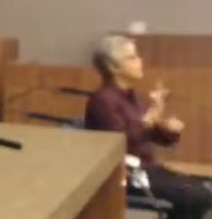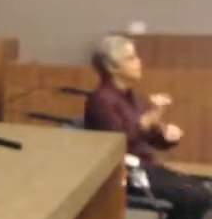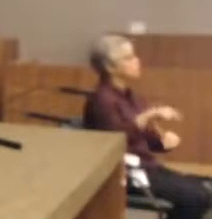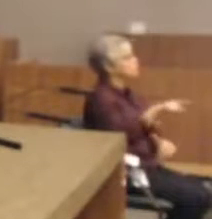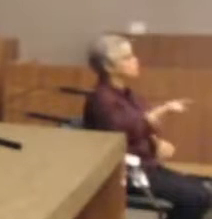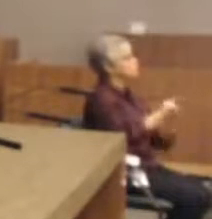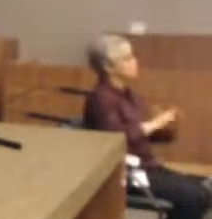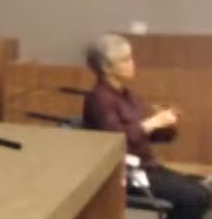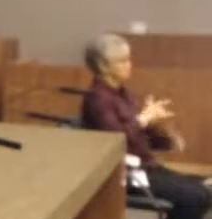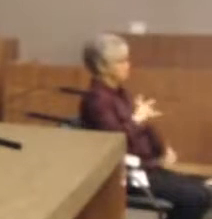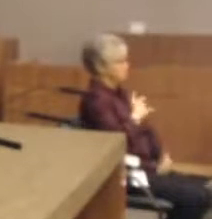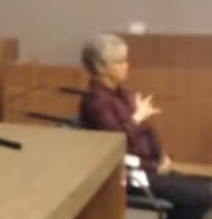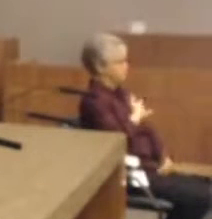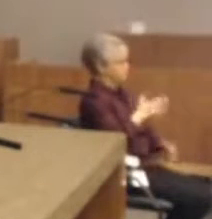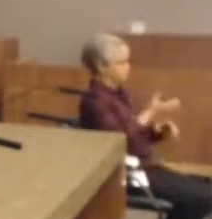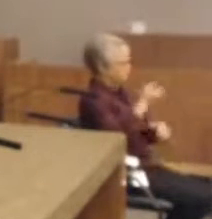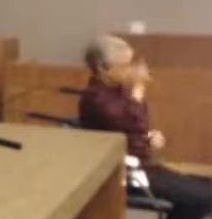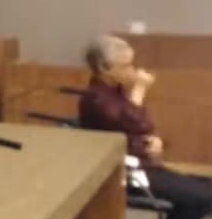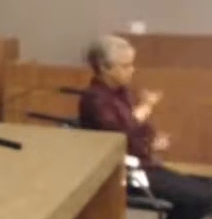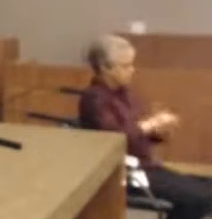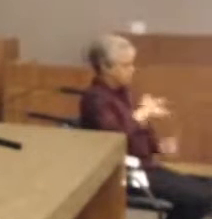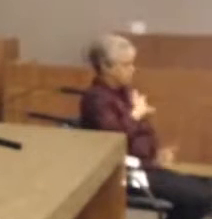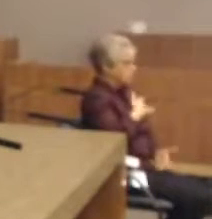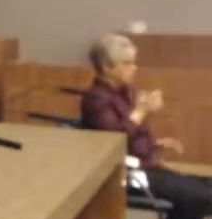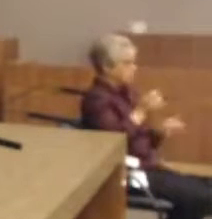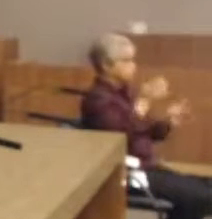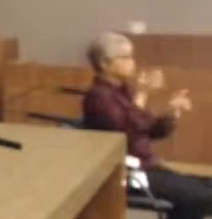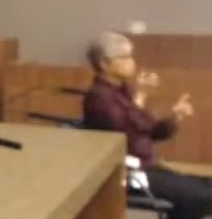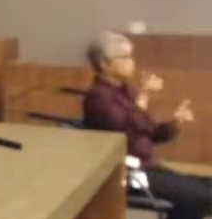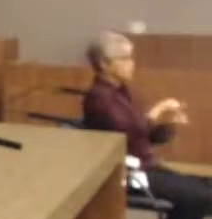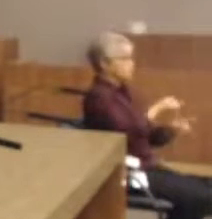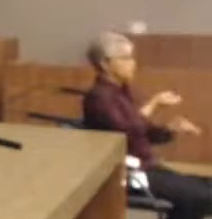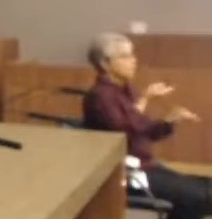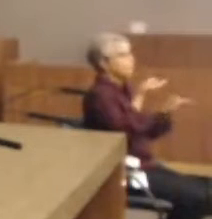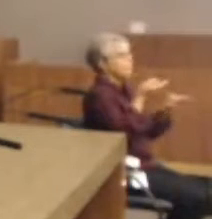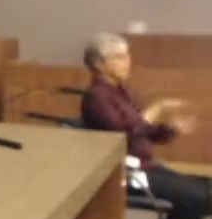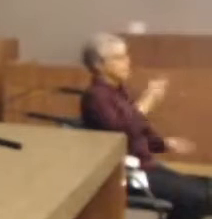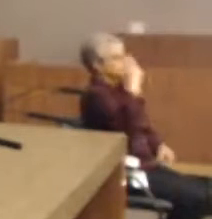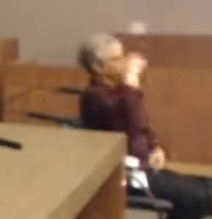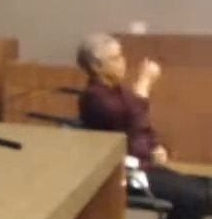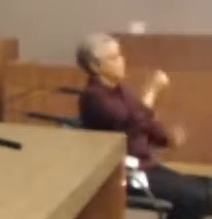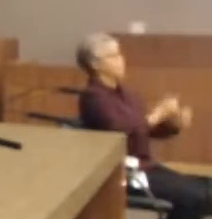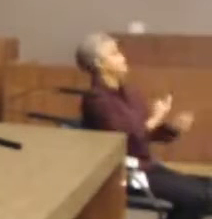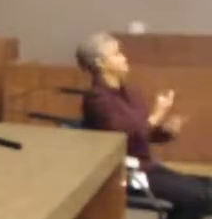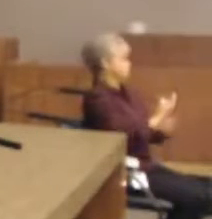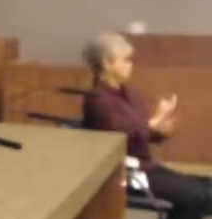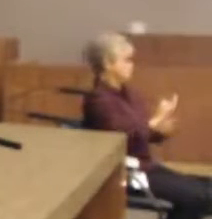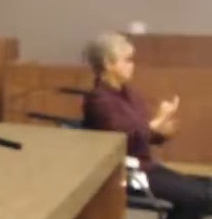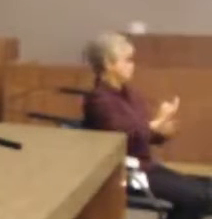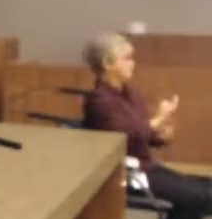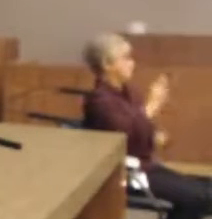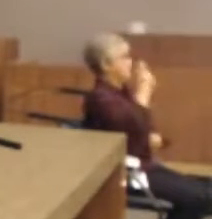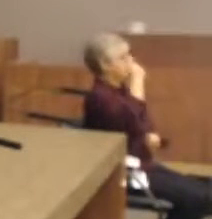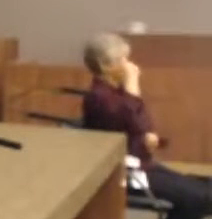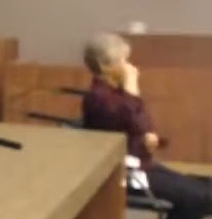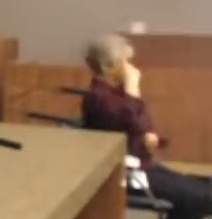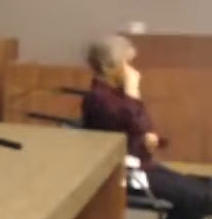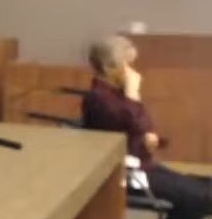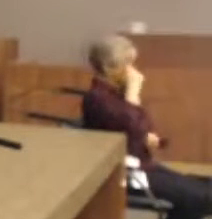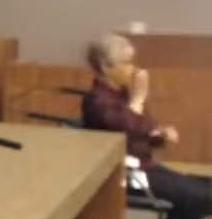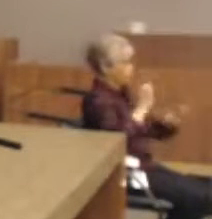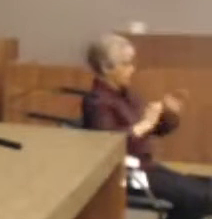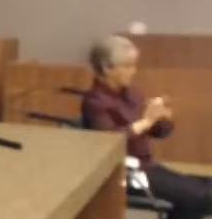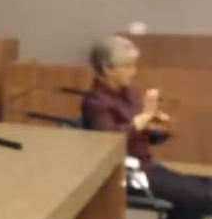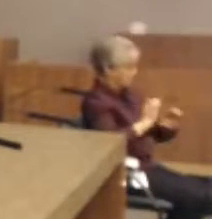trauma is really, it's a process that happens for everyone. It's neurological, neurochemical. We